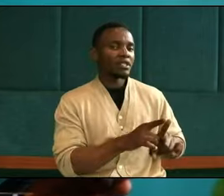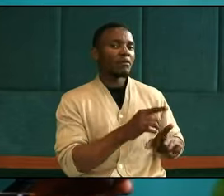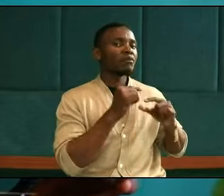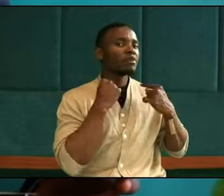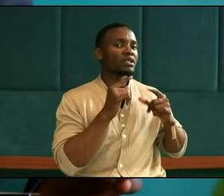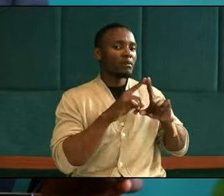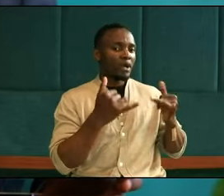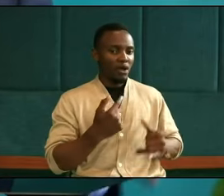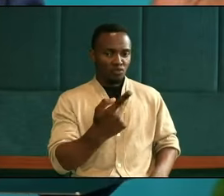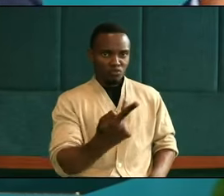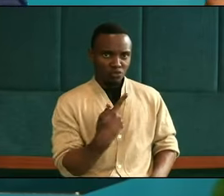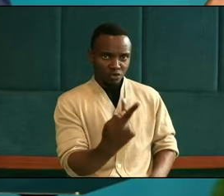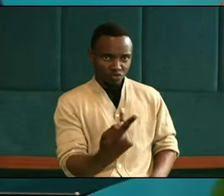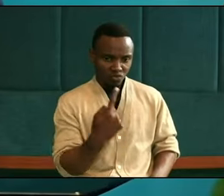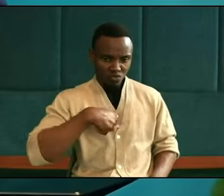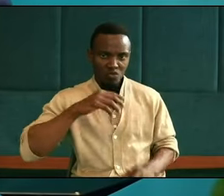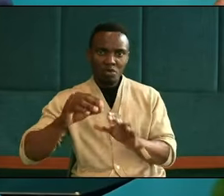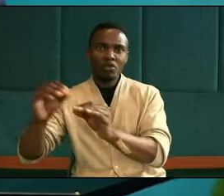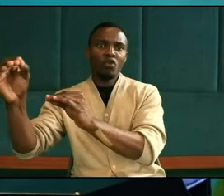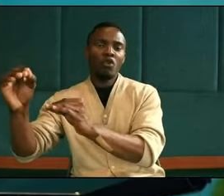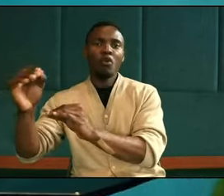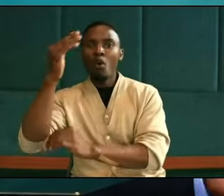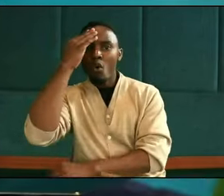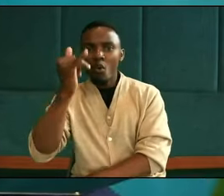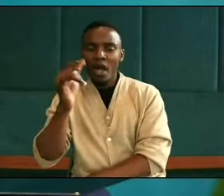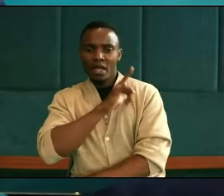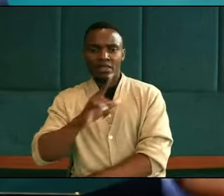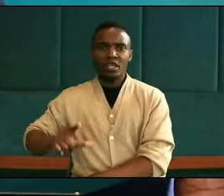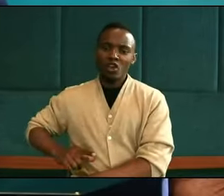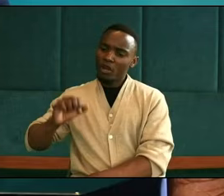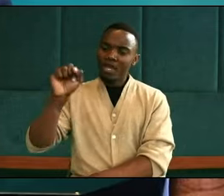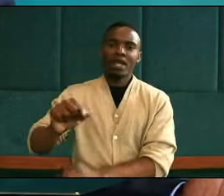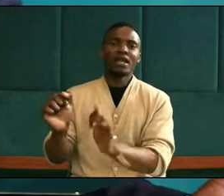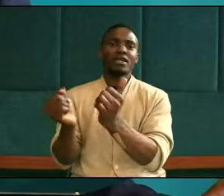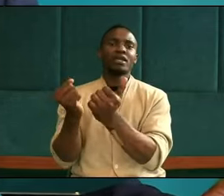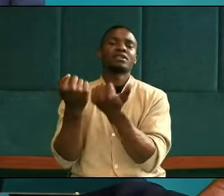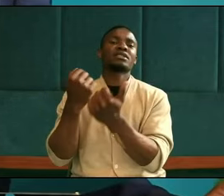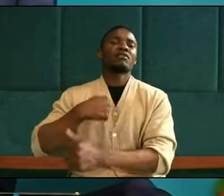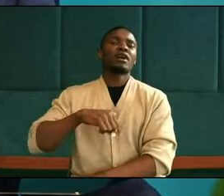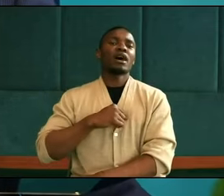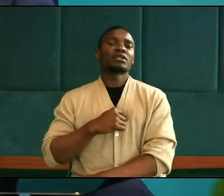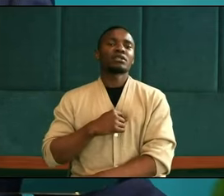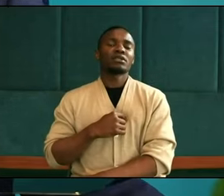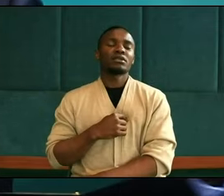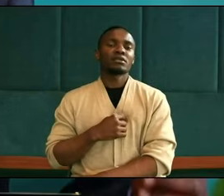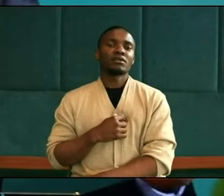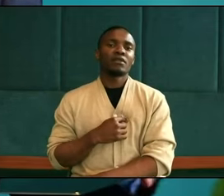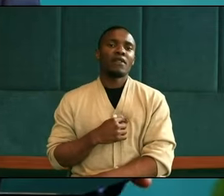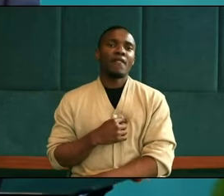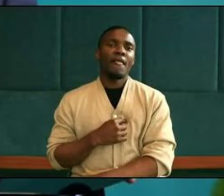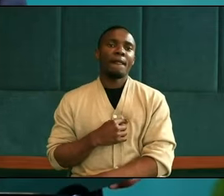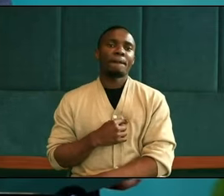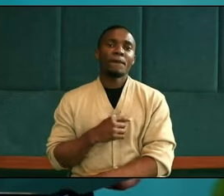us. Let's go. Who knows? The Lord can save by many, but the Lord can also save by